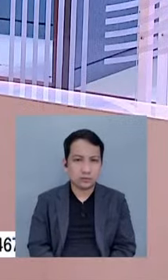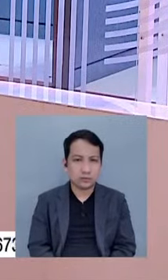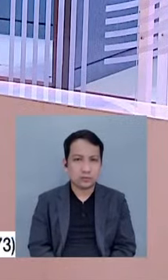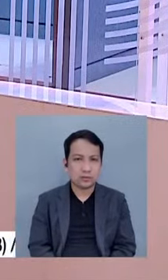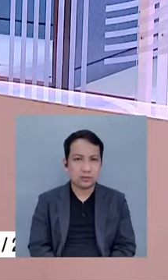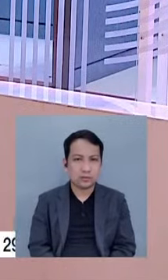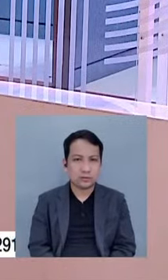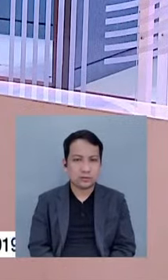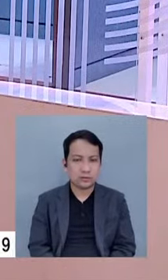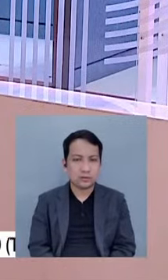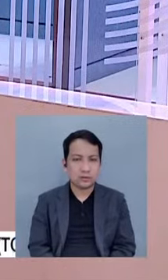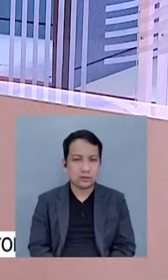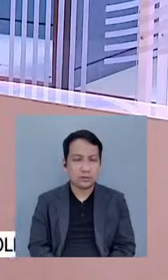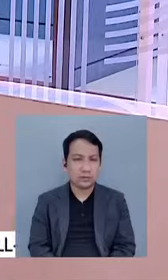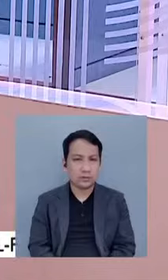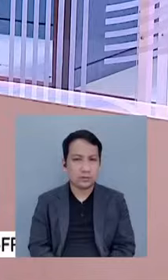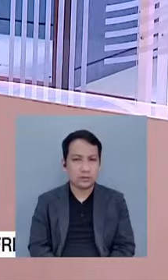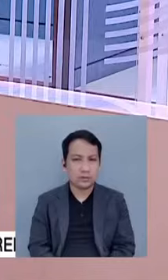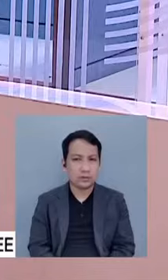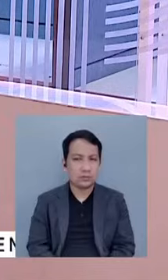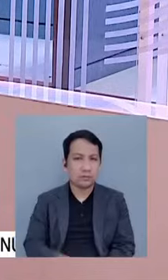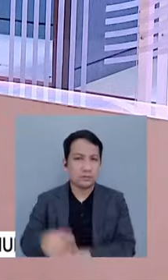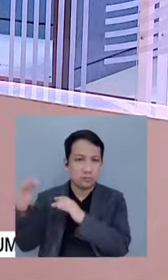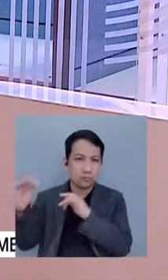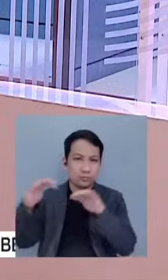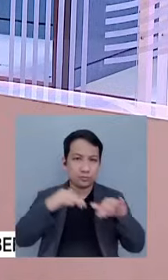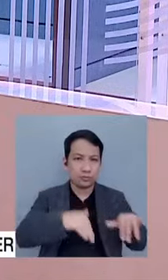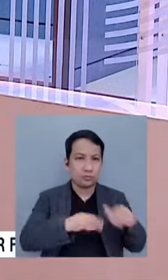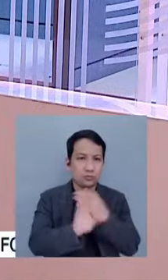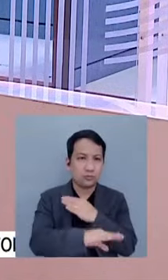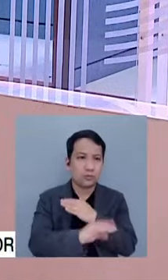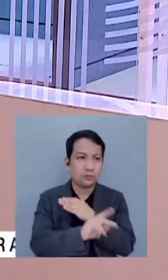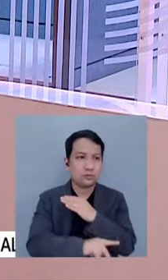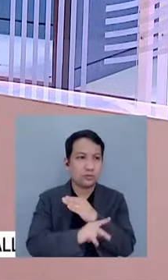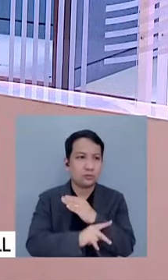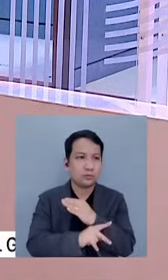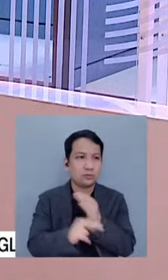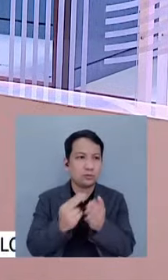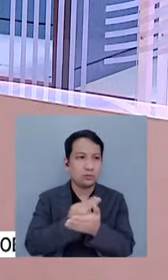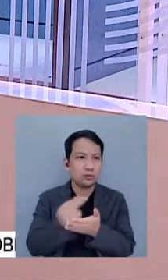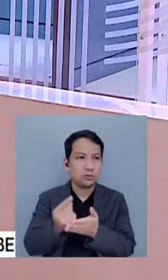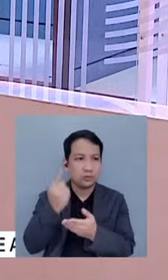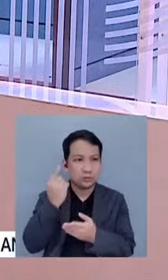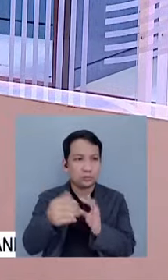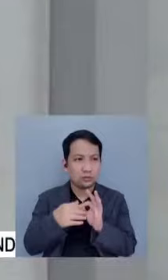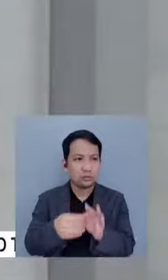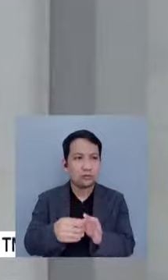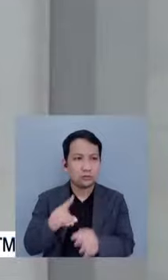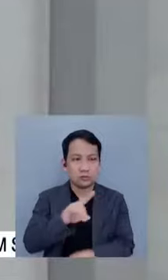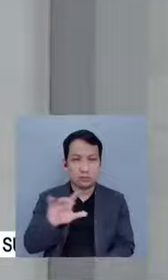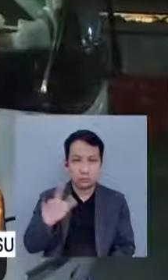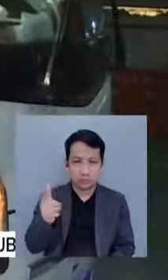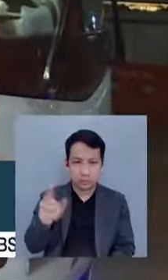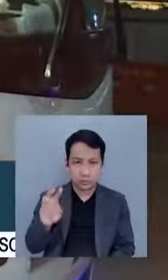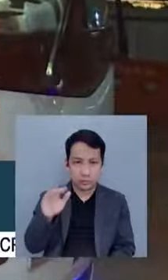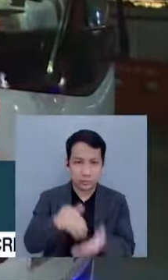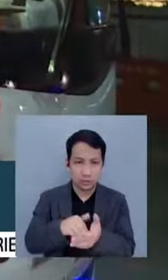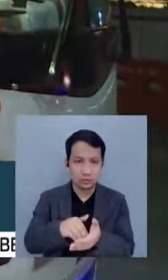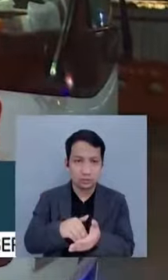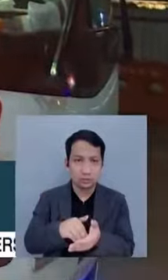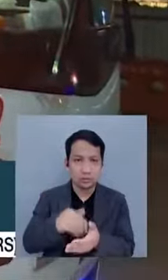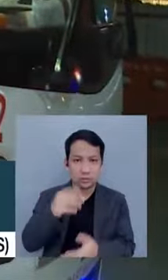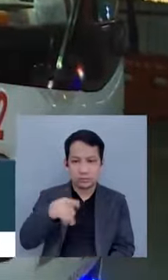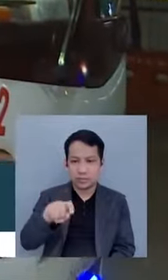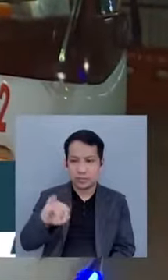Well, travelers returning to Metro Manila following the Holy Week break, around 126,000 passengers flocked to the